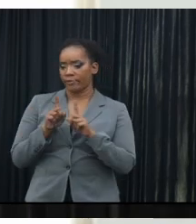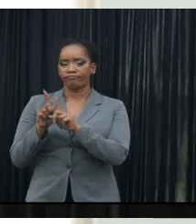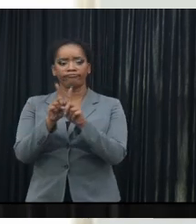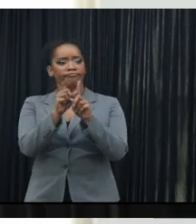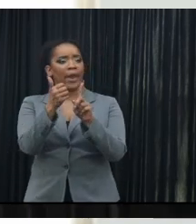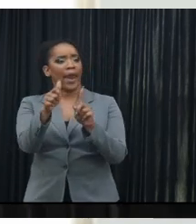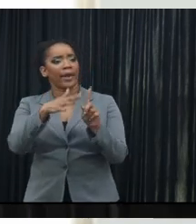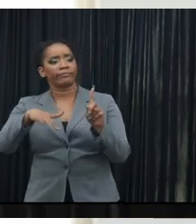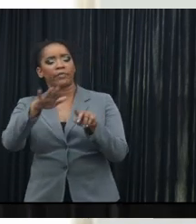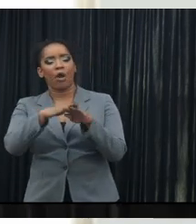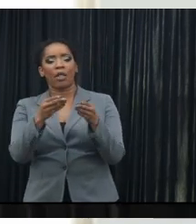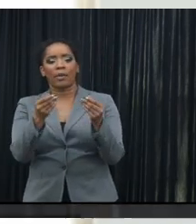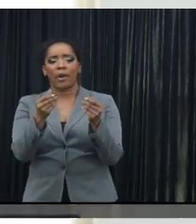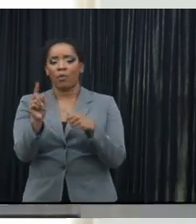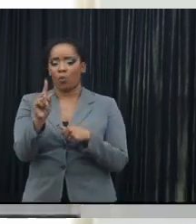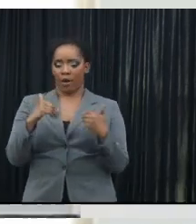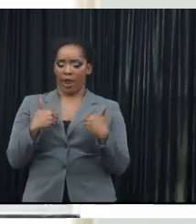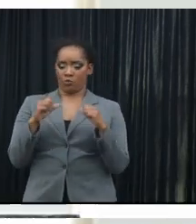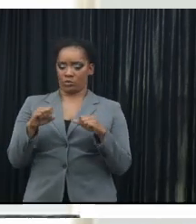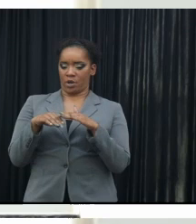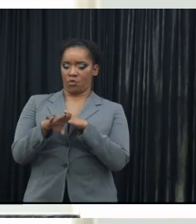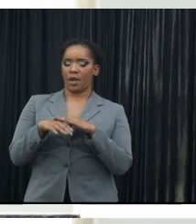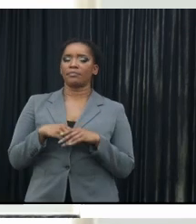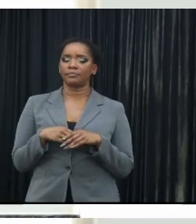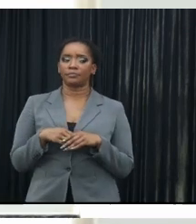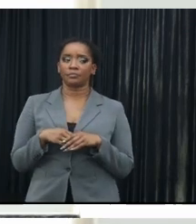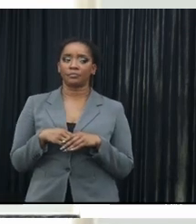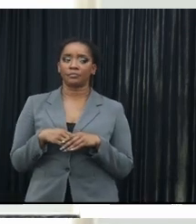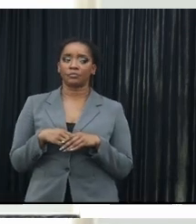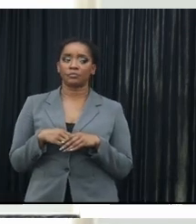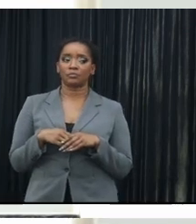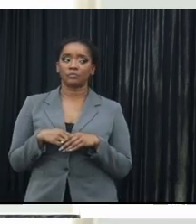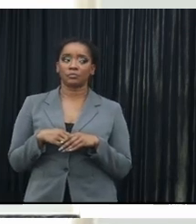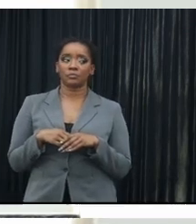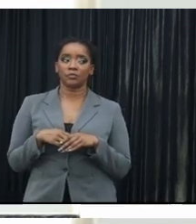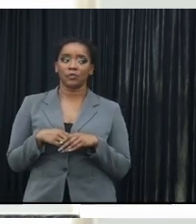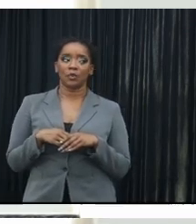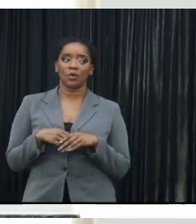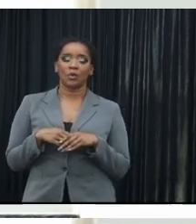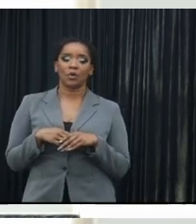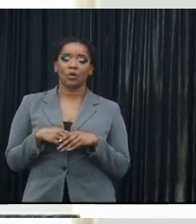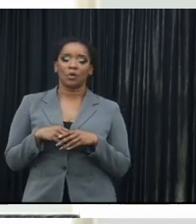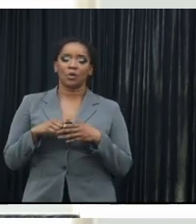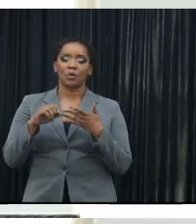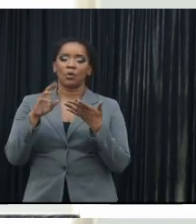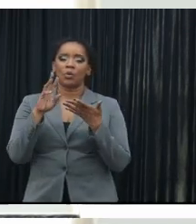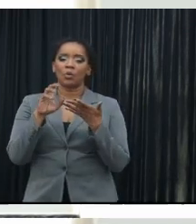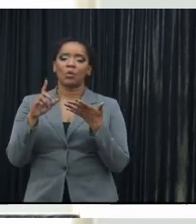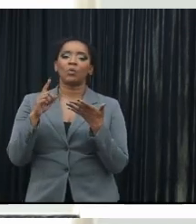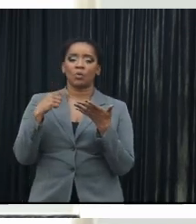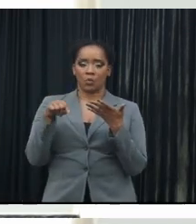property where the animals are allowed. Where we need reasonable accommodations is when there's